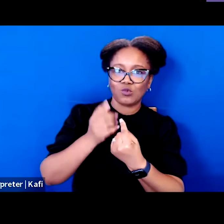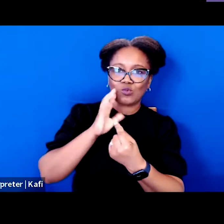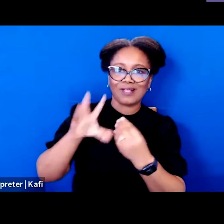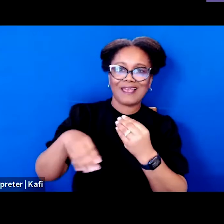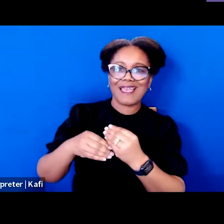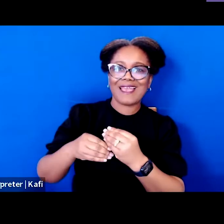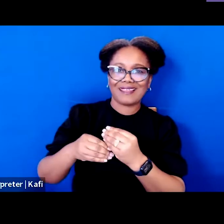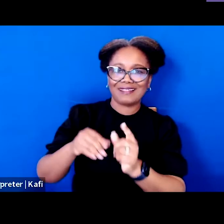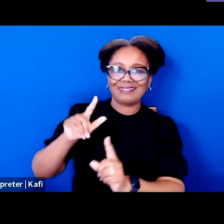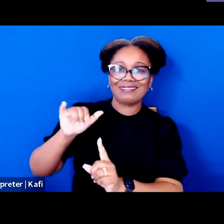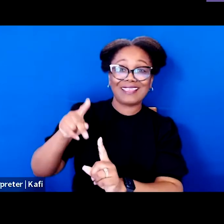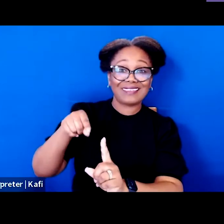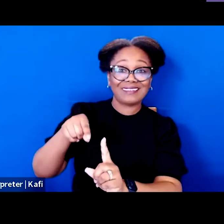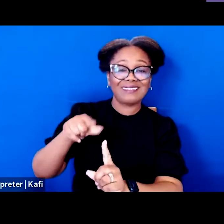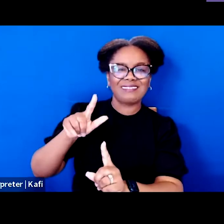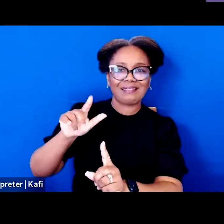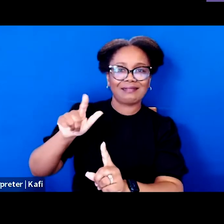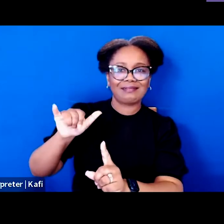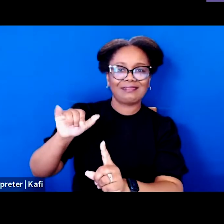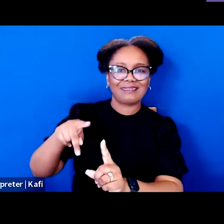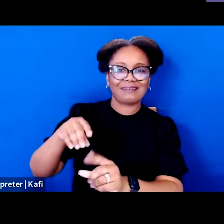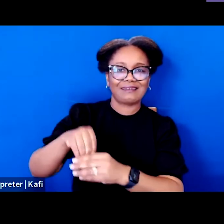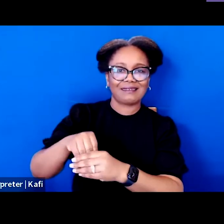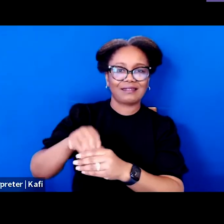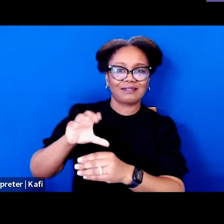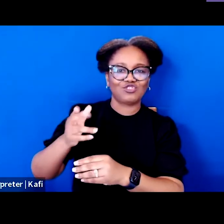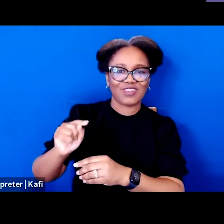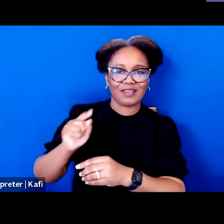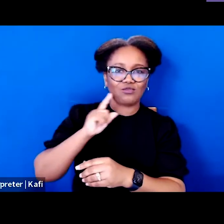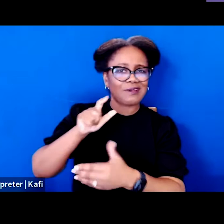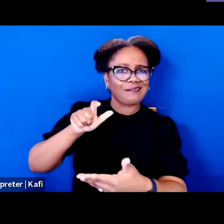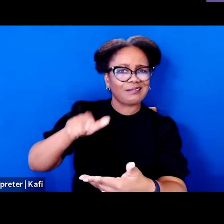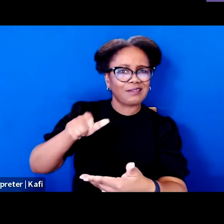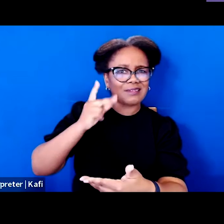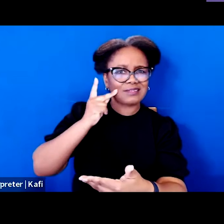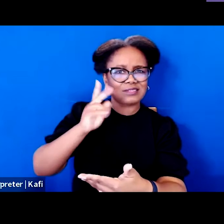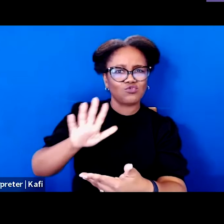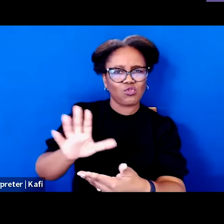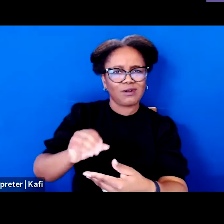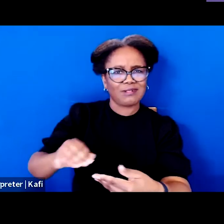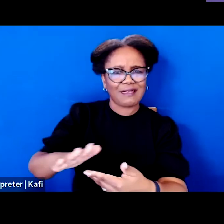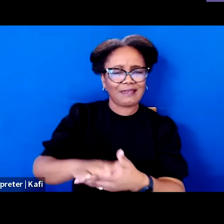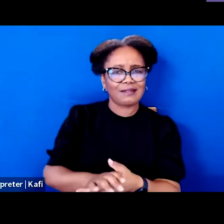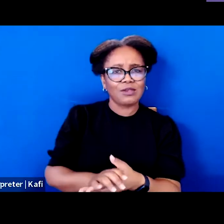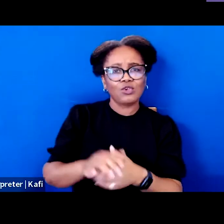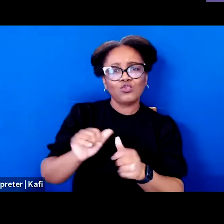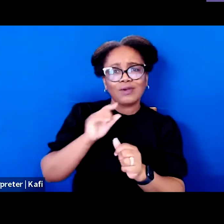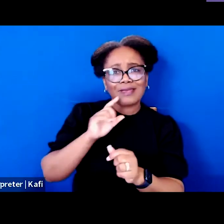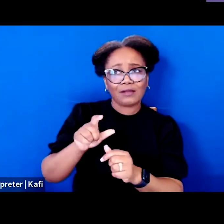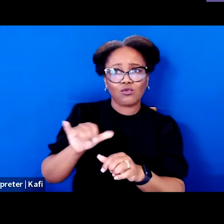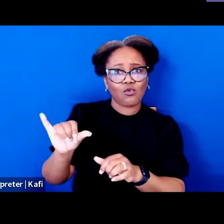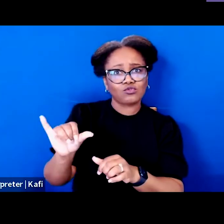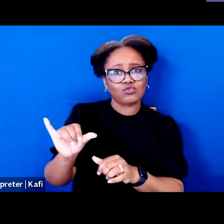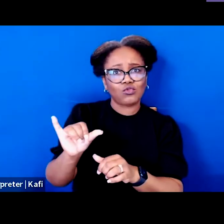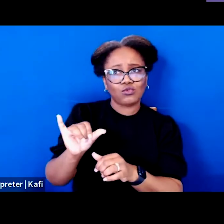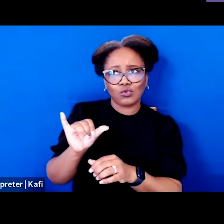in terms of what land you're currently occupying. And so if you could please go to nativeland.ca and plug